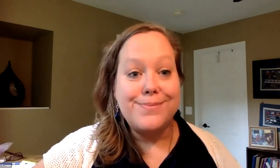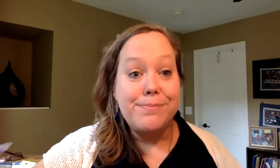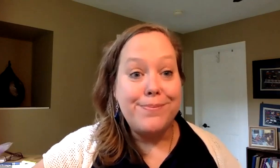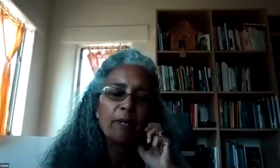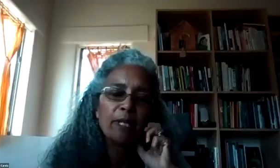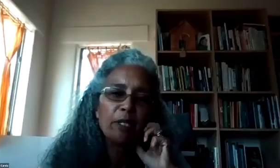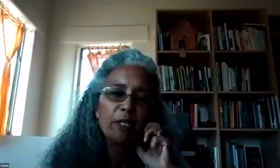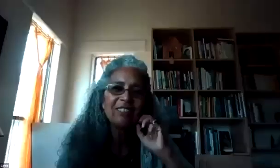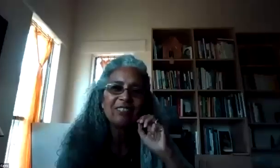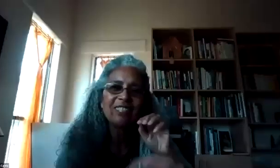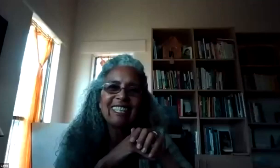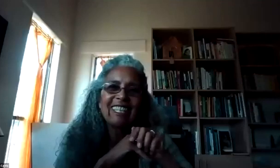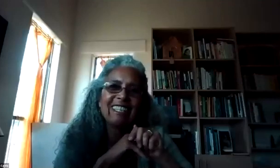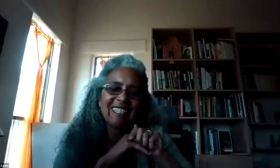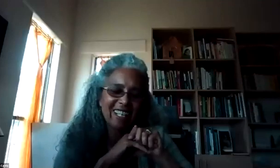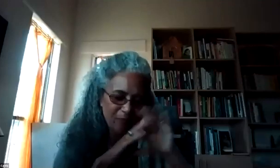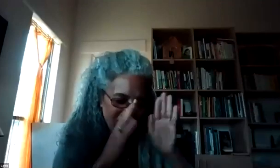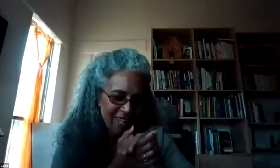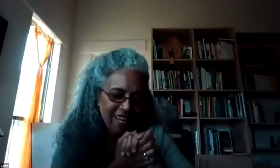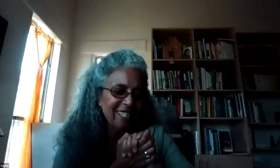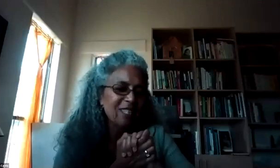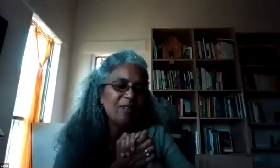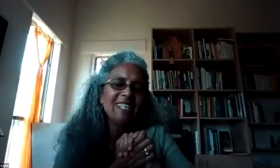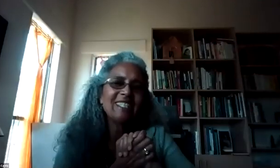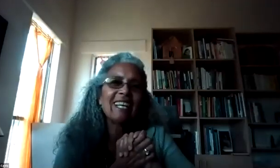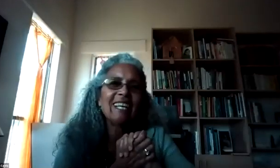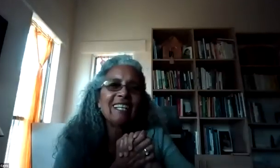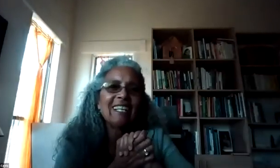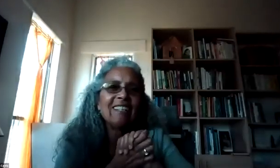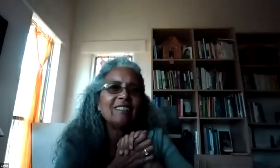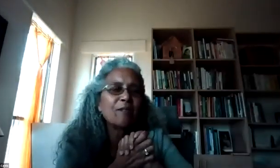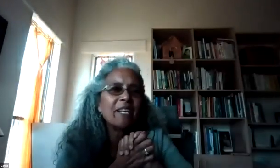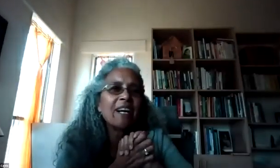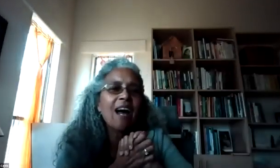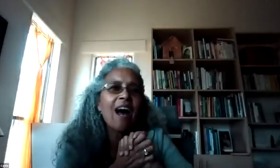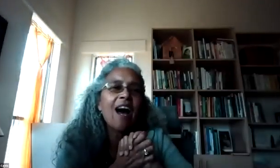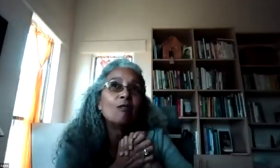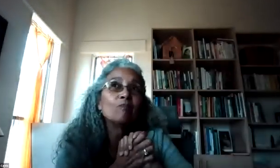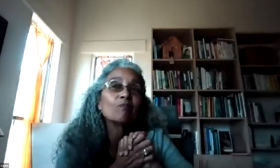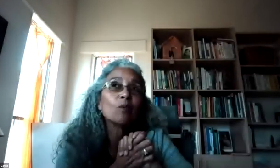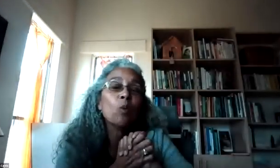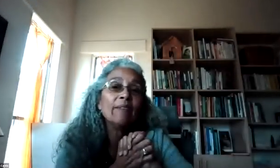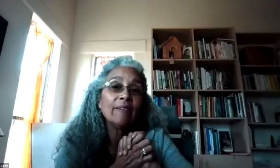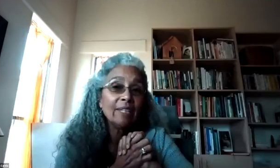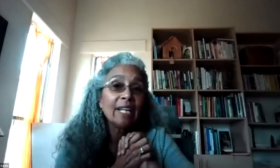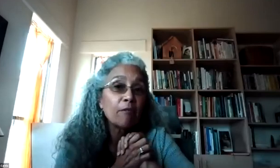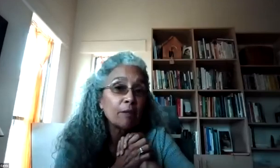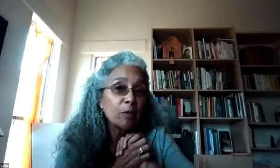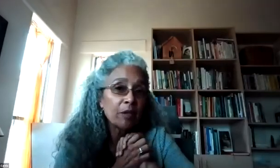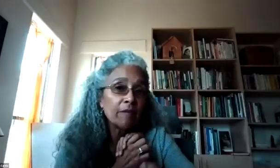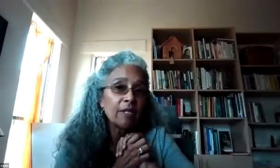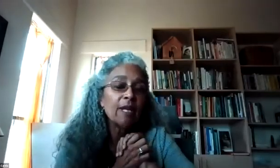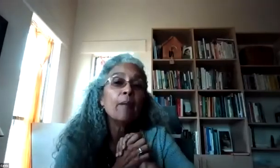If I may jump in quickly, and I'll let somebody else take it on from there. One thing that